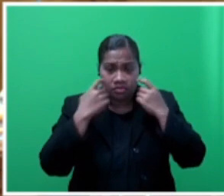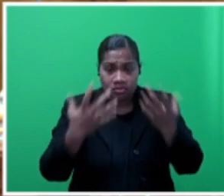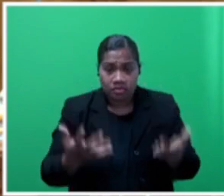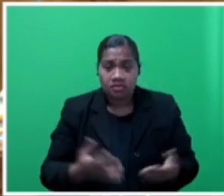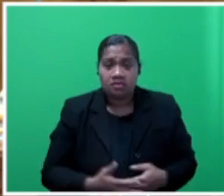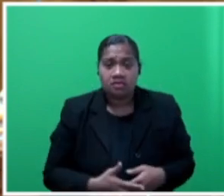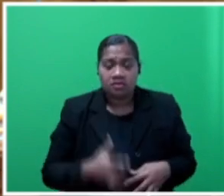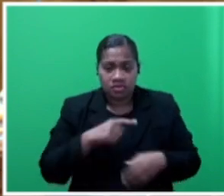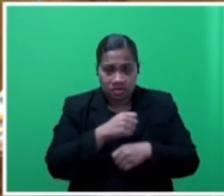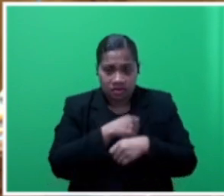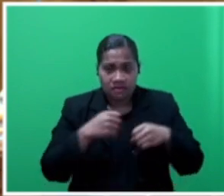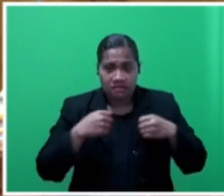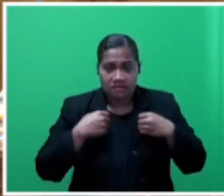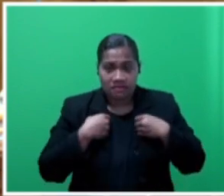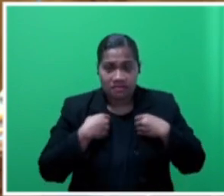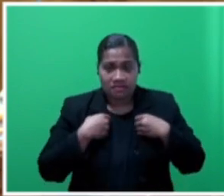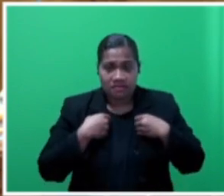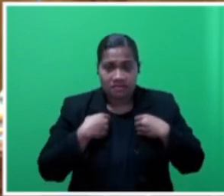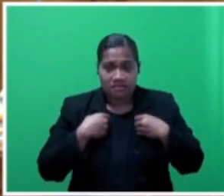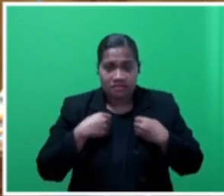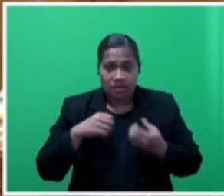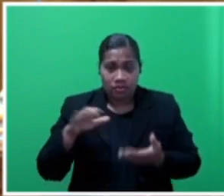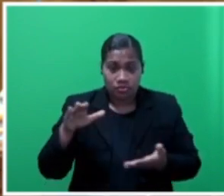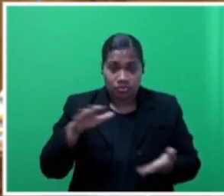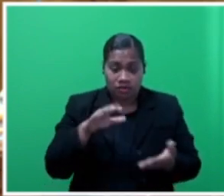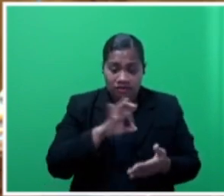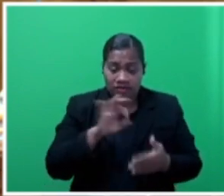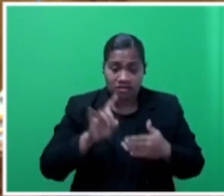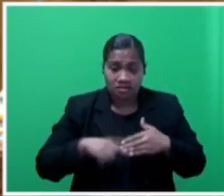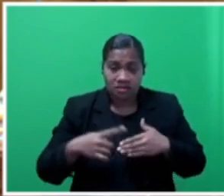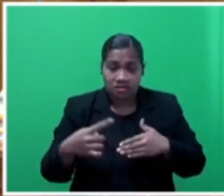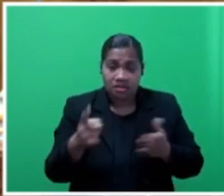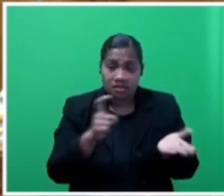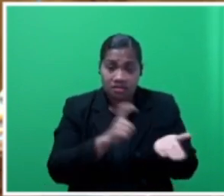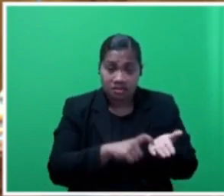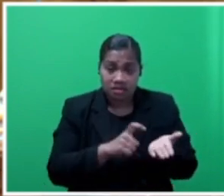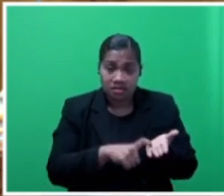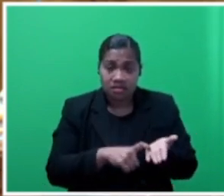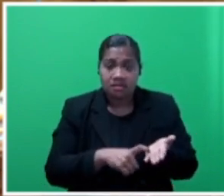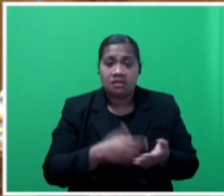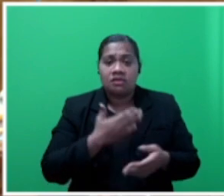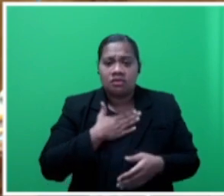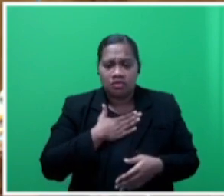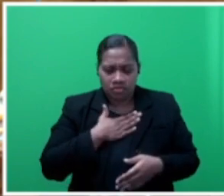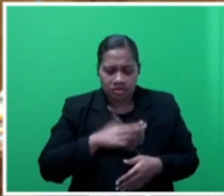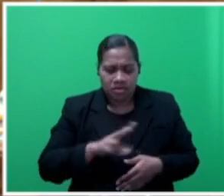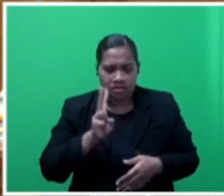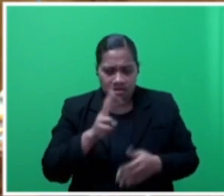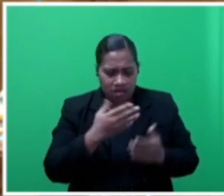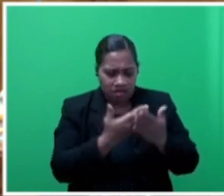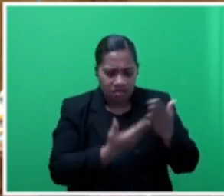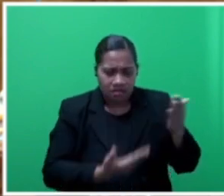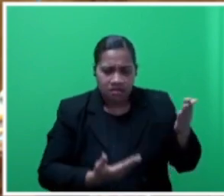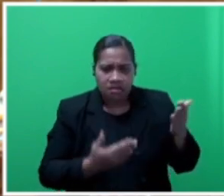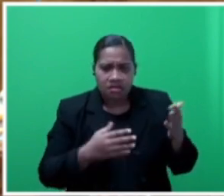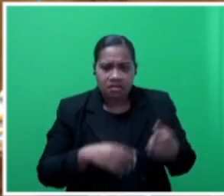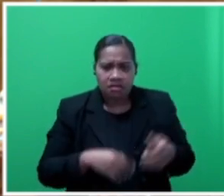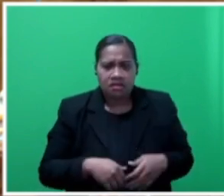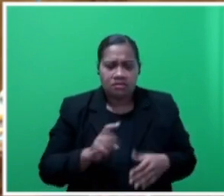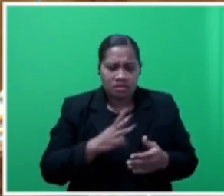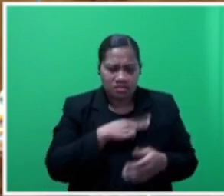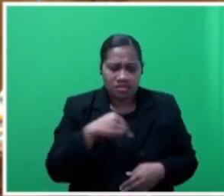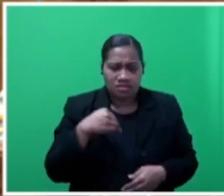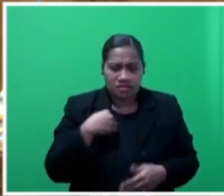current stock of unsustainable debt, I would like to revisit statements and claims made by the Honourable Minister of